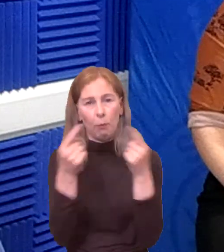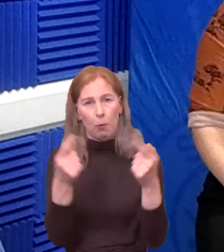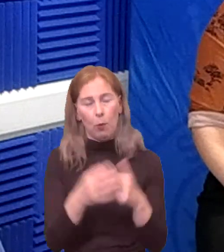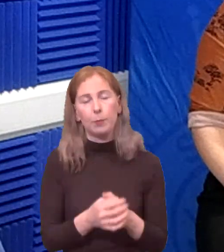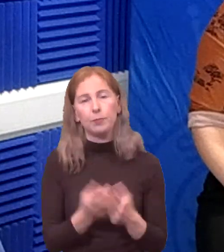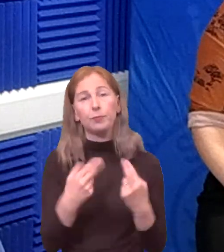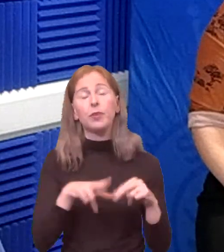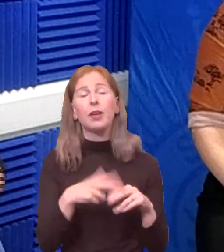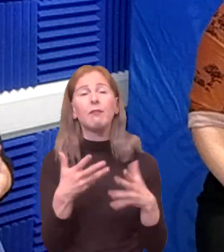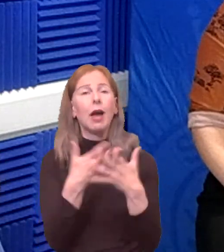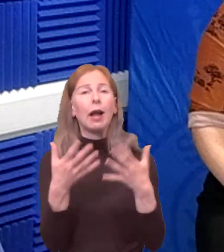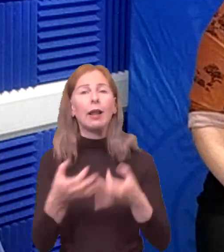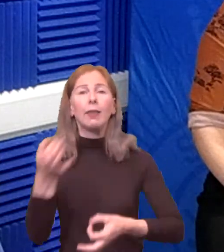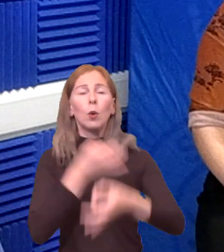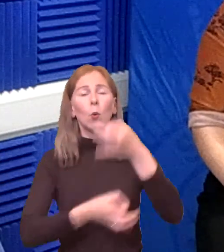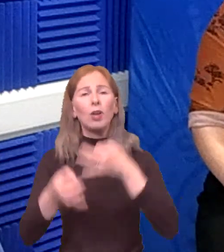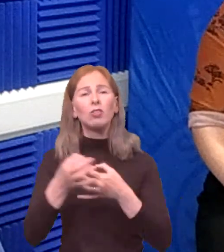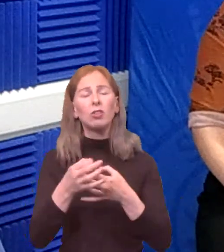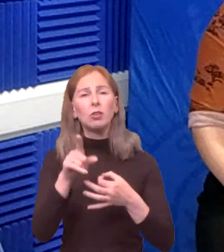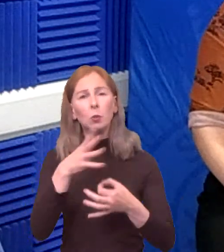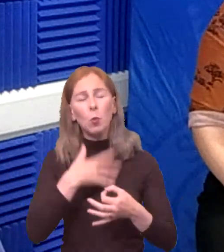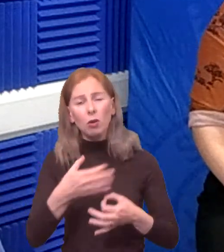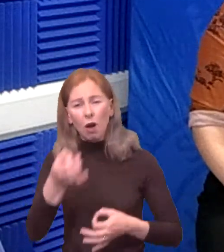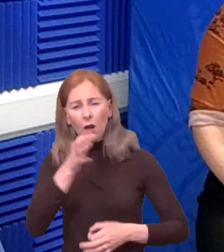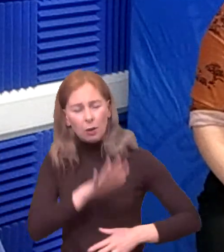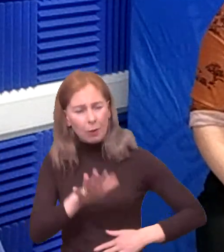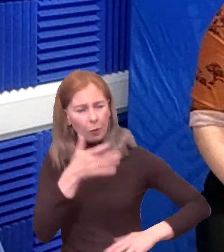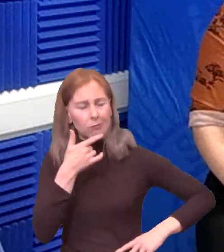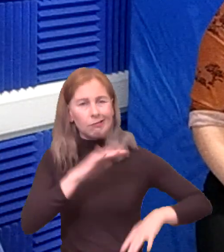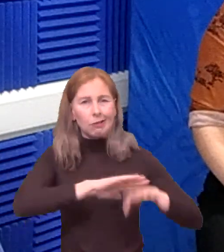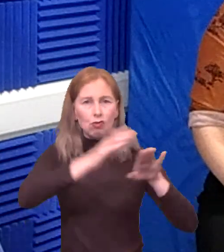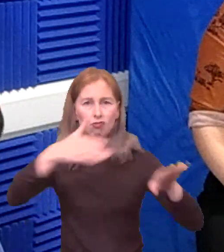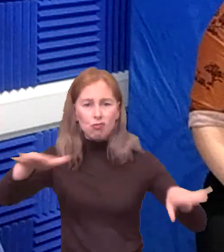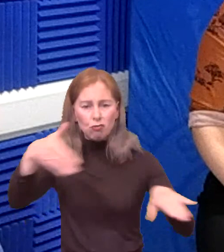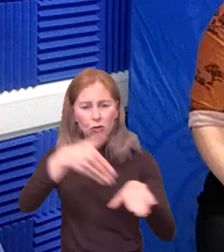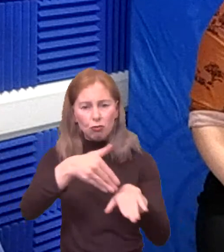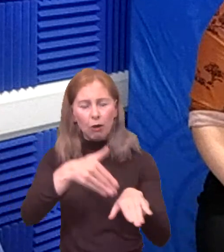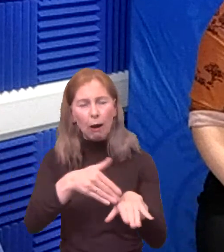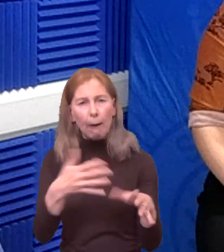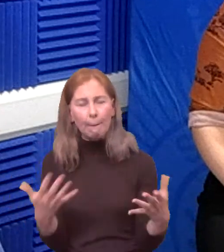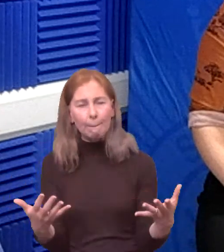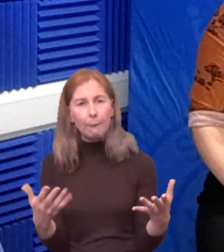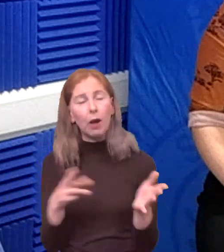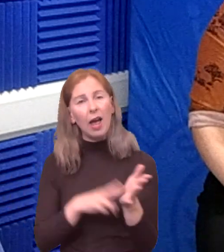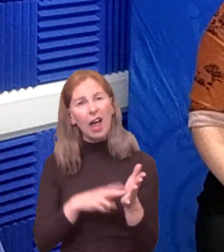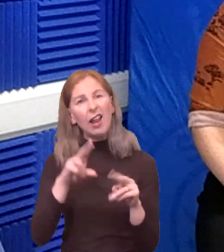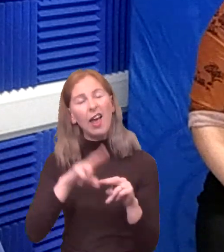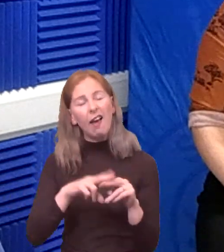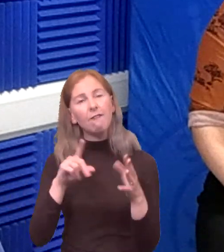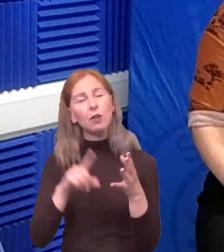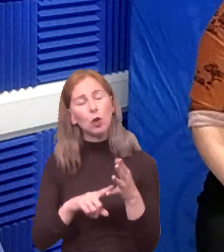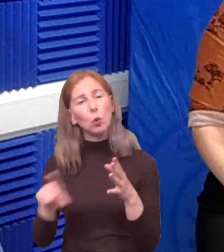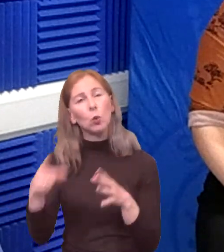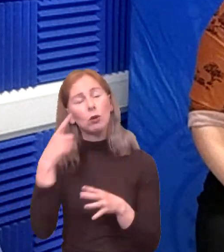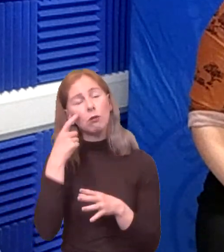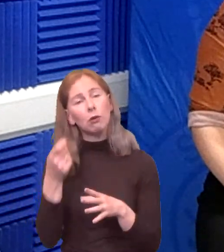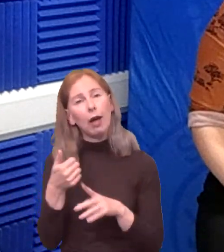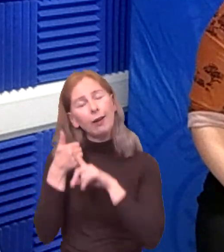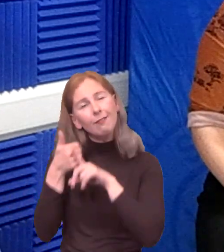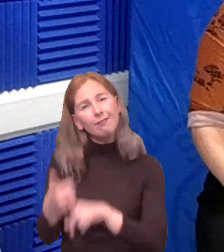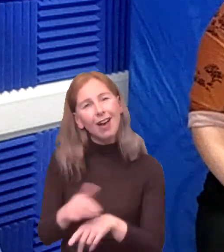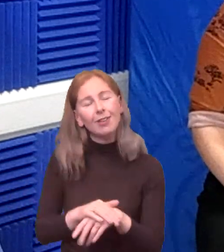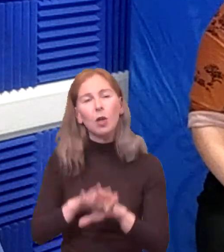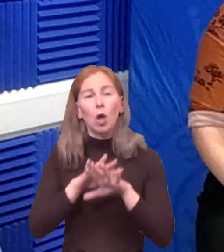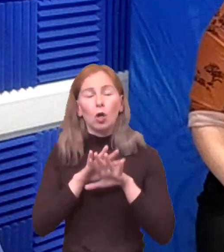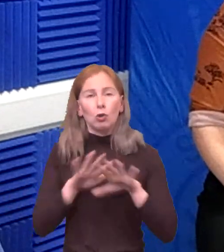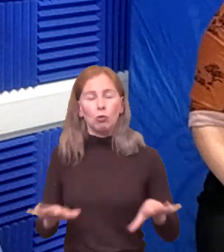you want to ask generally about rural crime that isn't specific to a case, the NFU are always here from a legal perspective and from